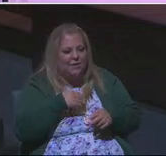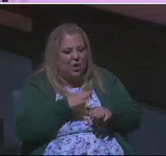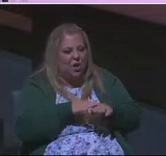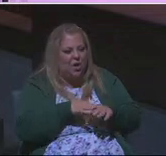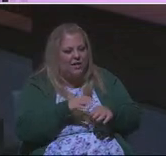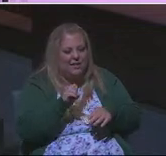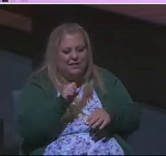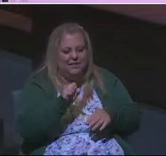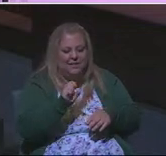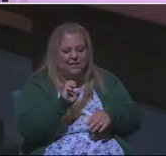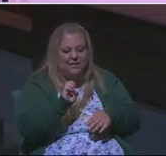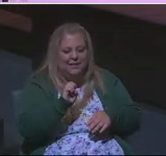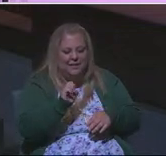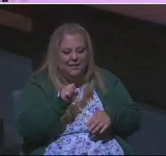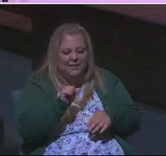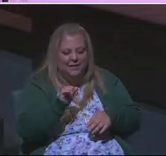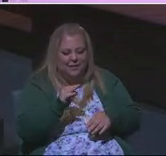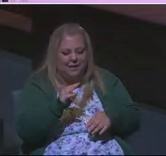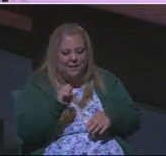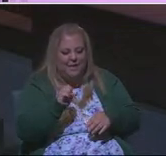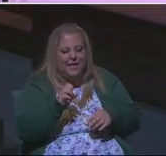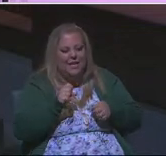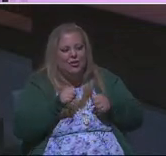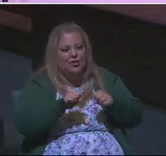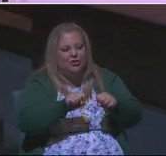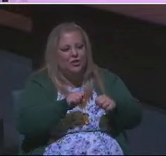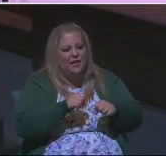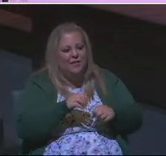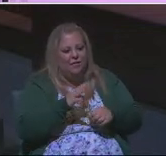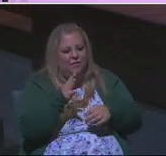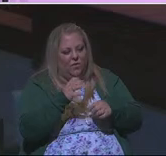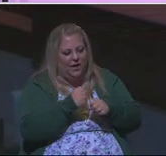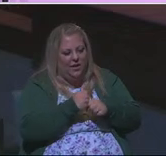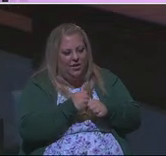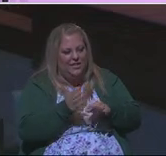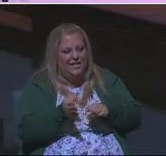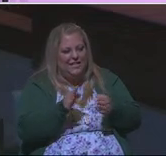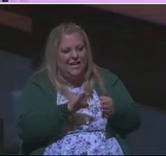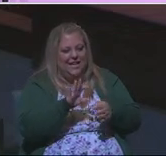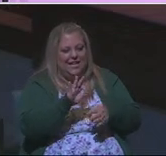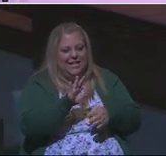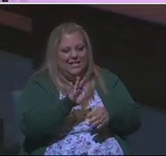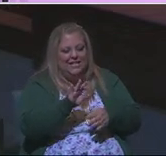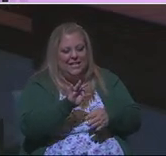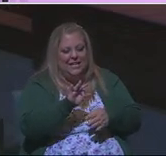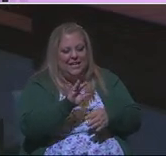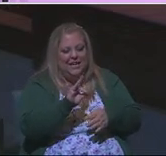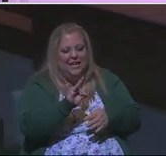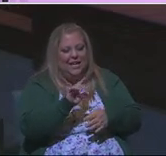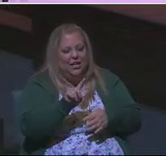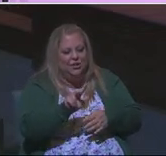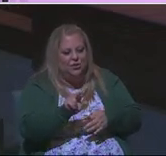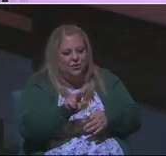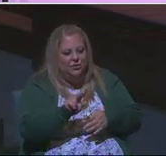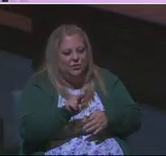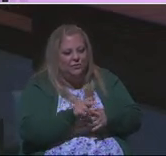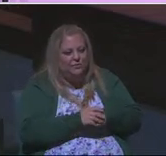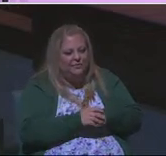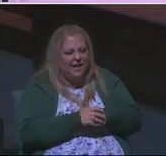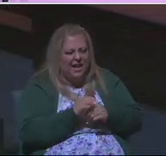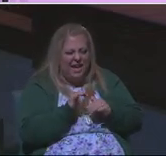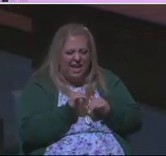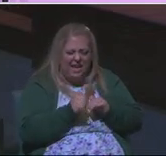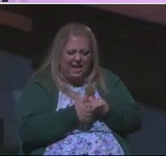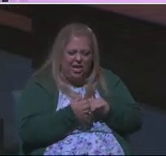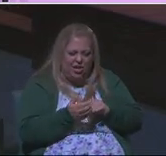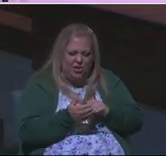years, and he died of a heart attack in 1982. The producers were faced with a dilemma. How are we going to explain death to